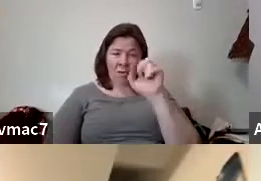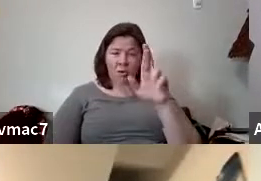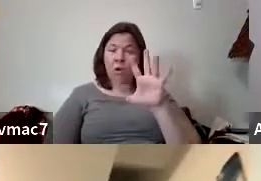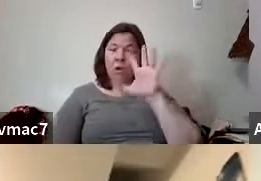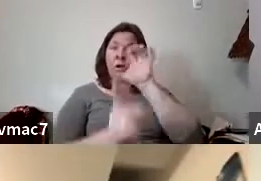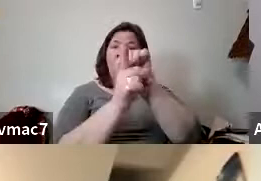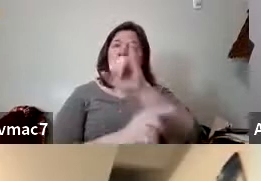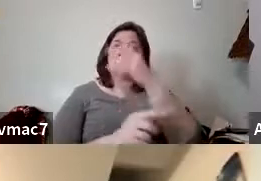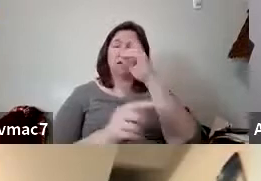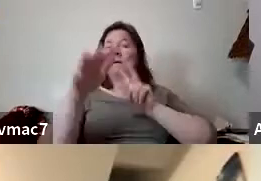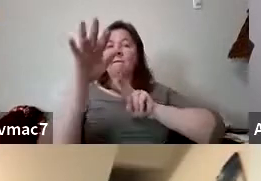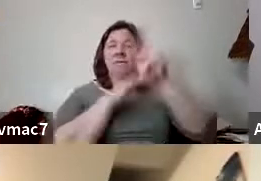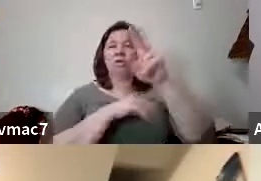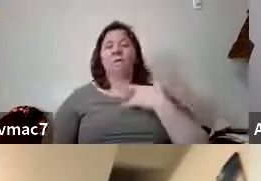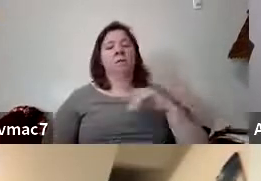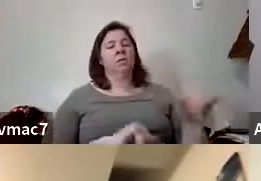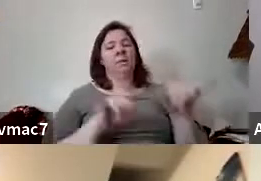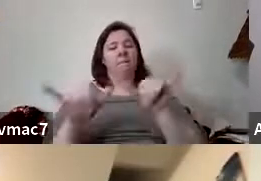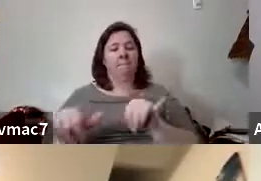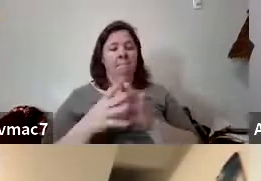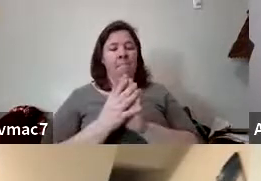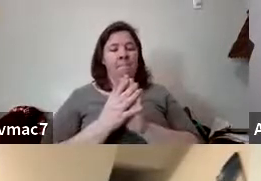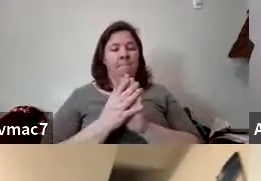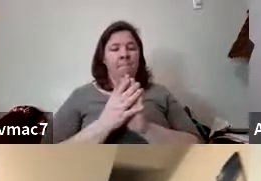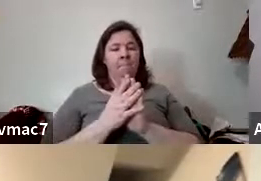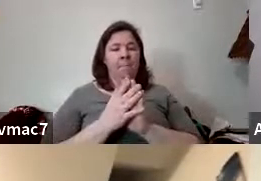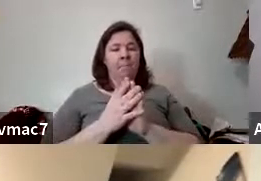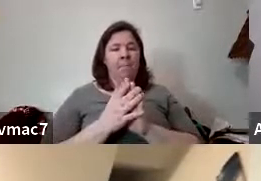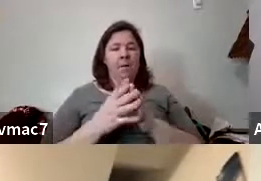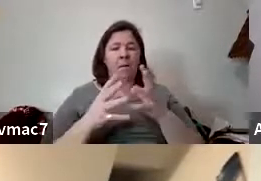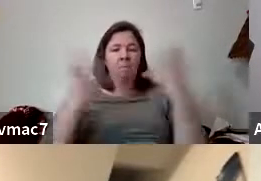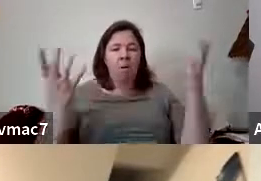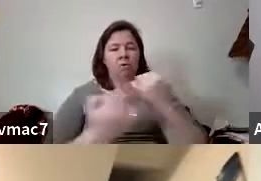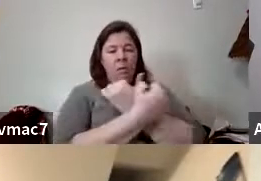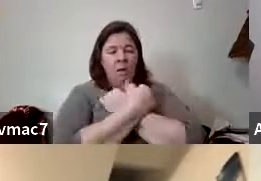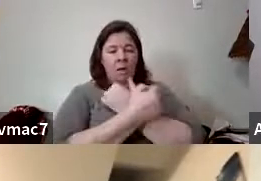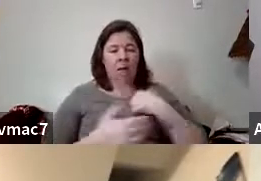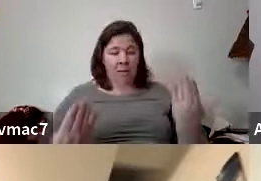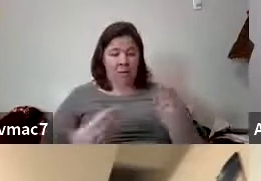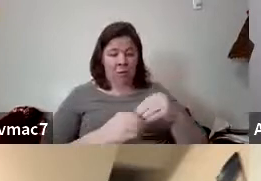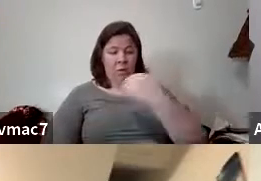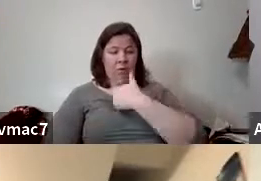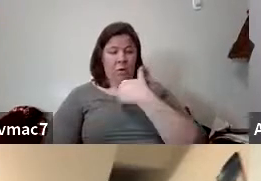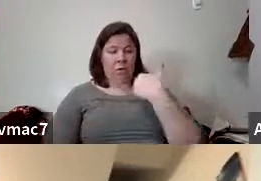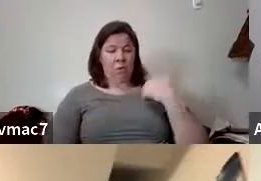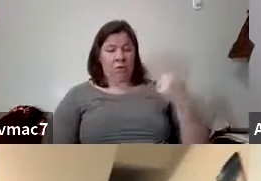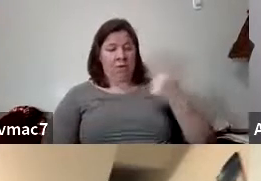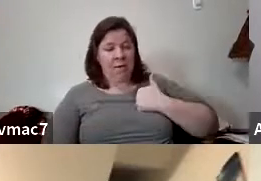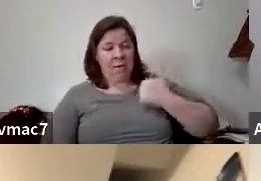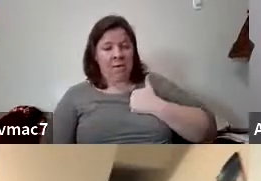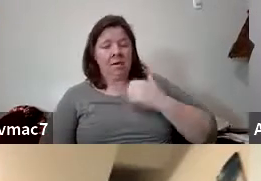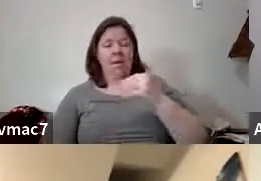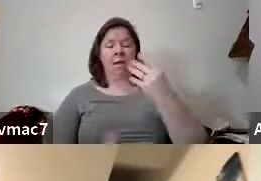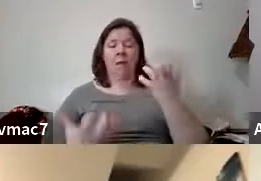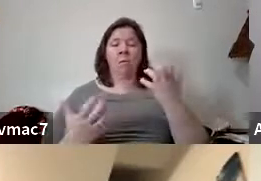vision feels the same way. So just much love. I'm here in Toronto, Ontario, Canada. And I just